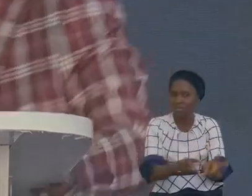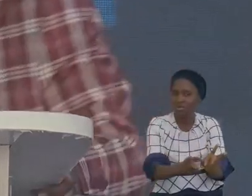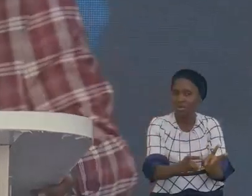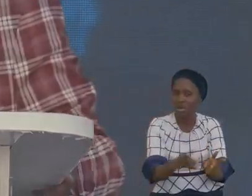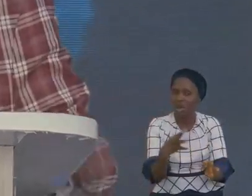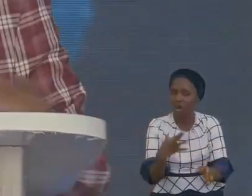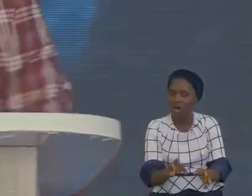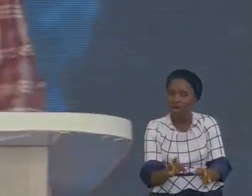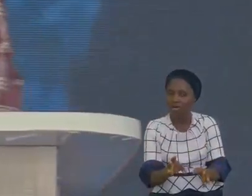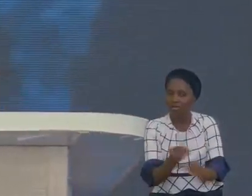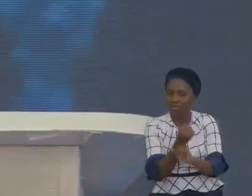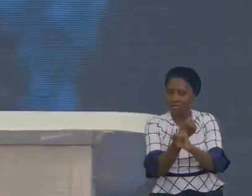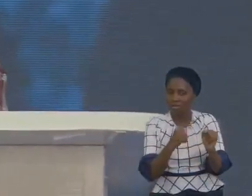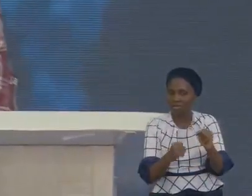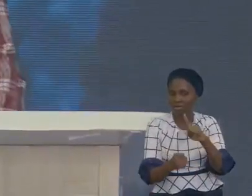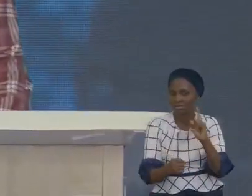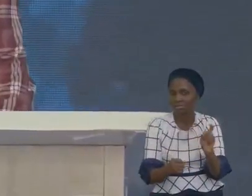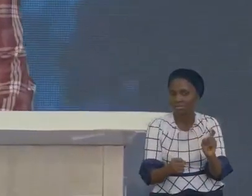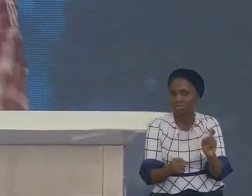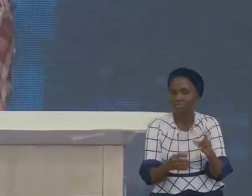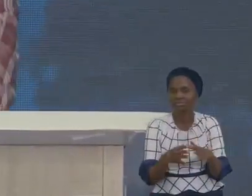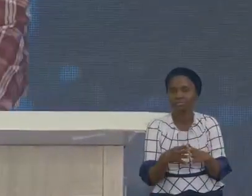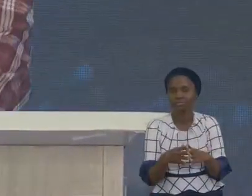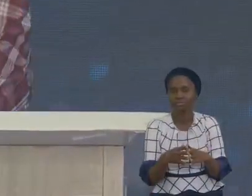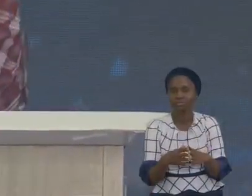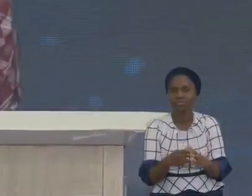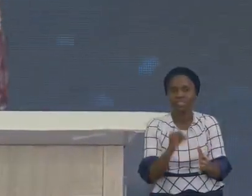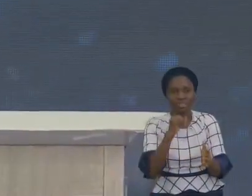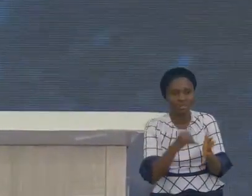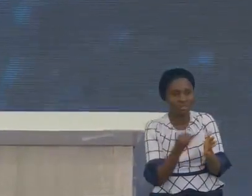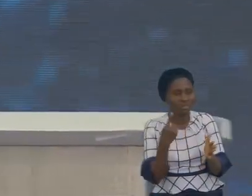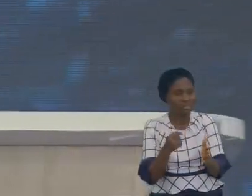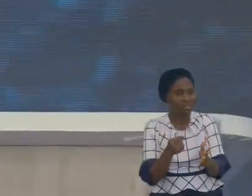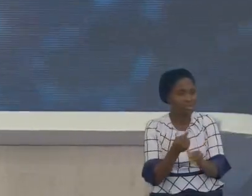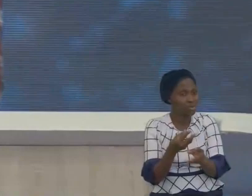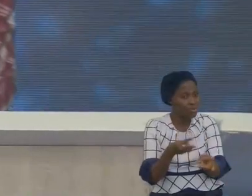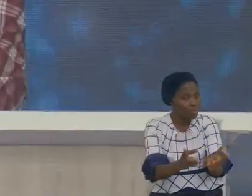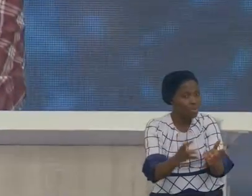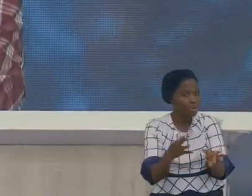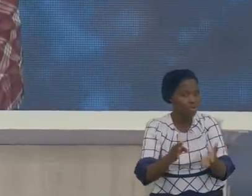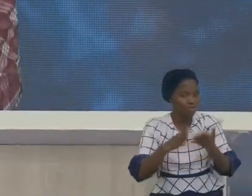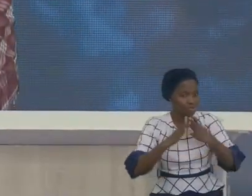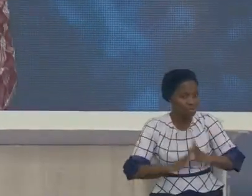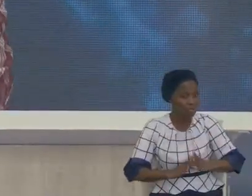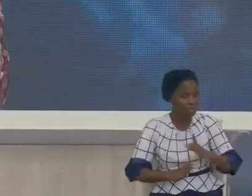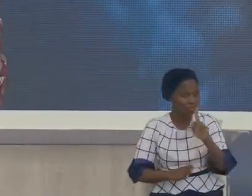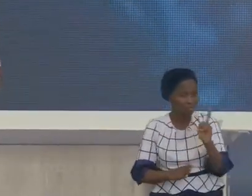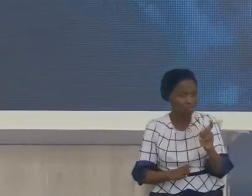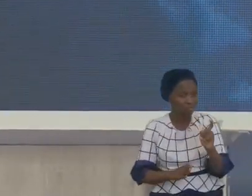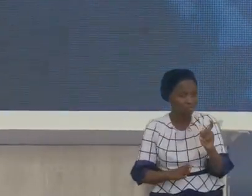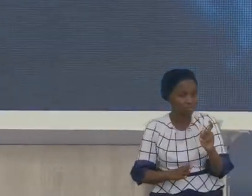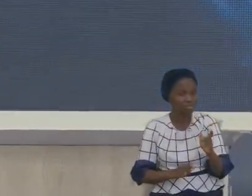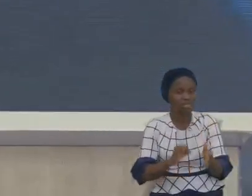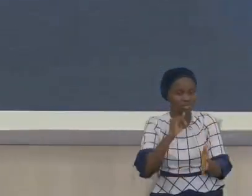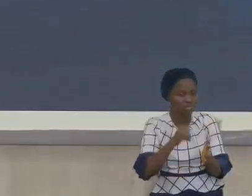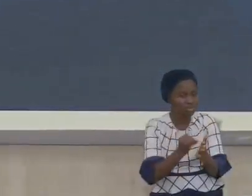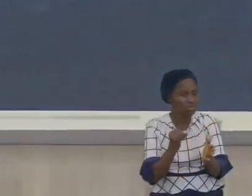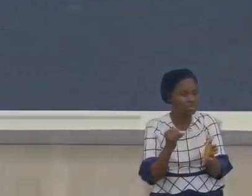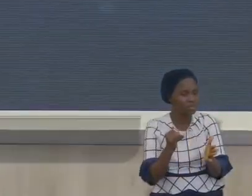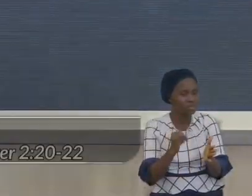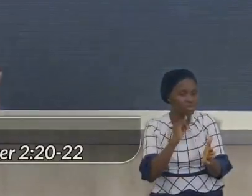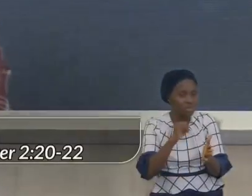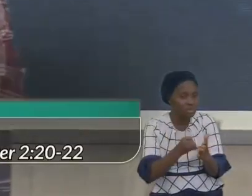way of peace? Is it the way of righteousness? What I